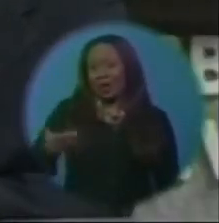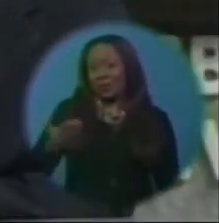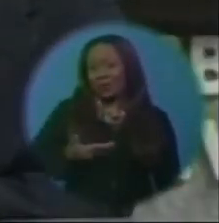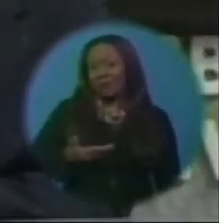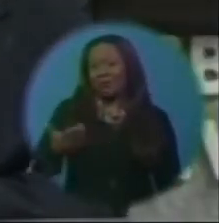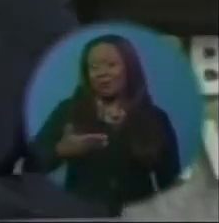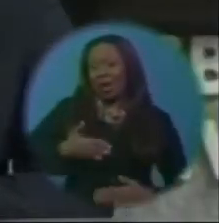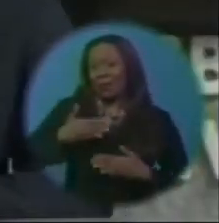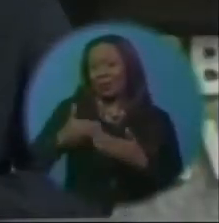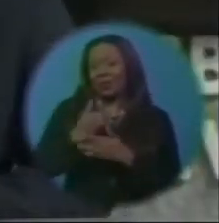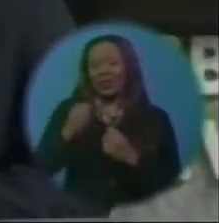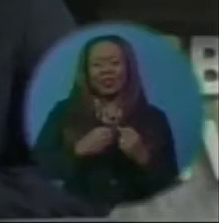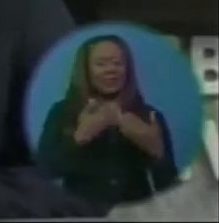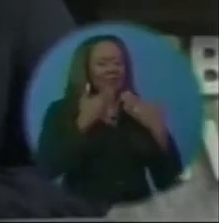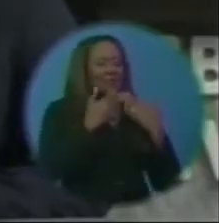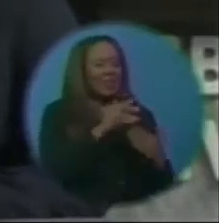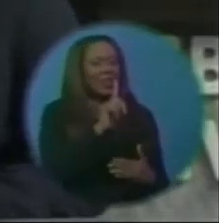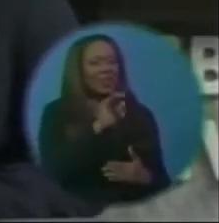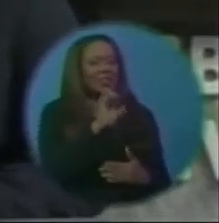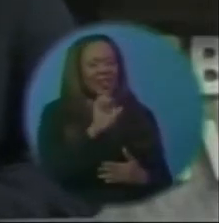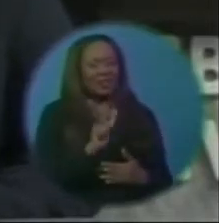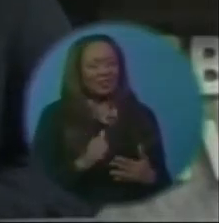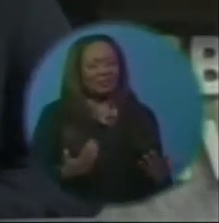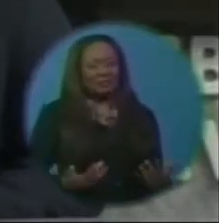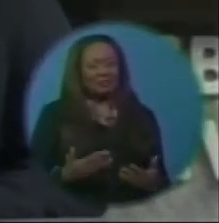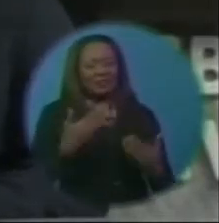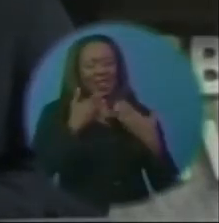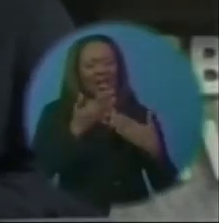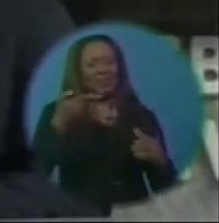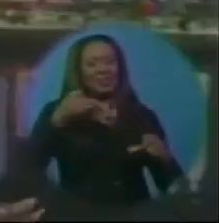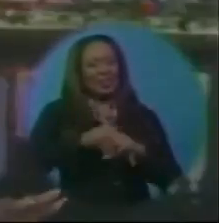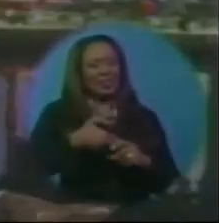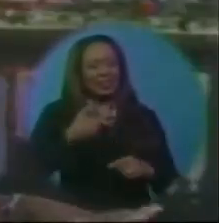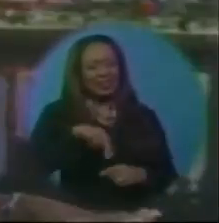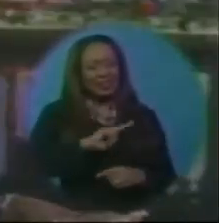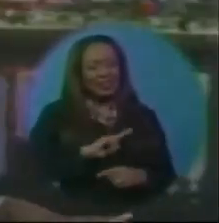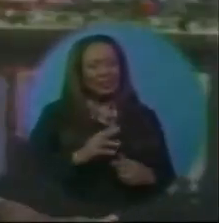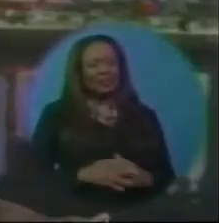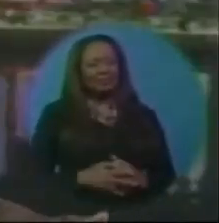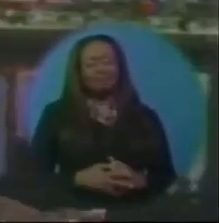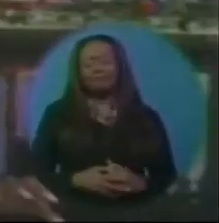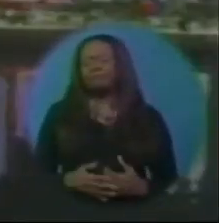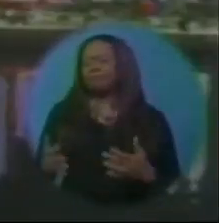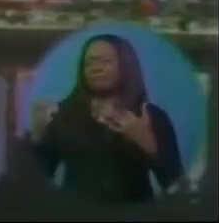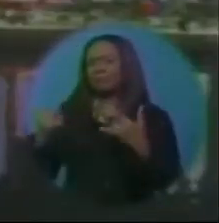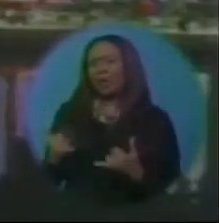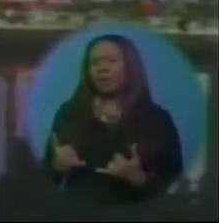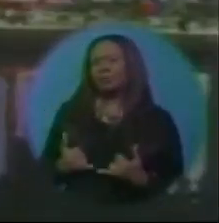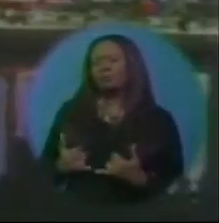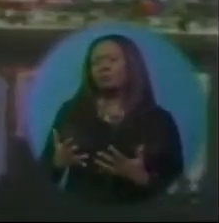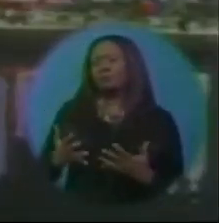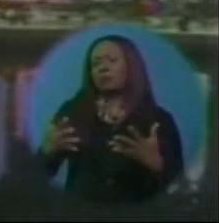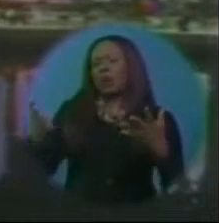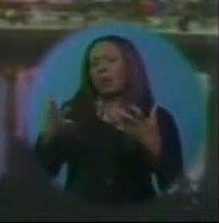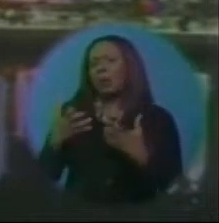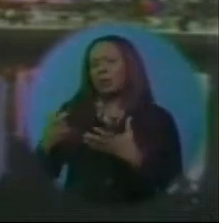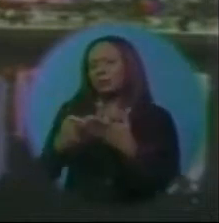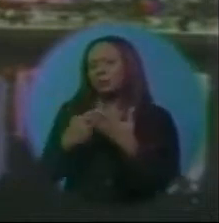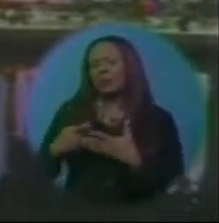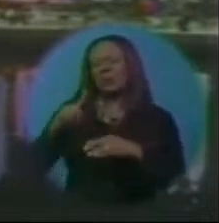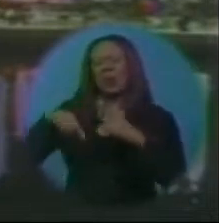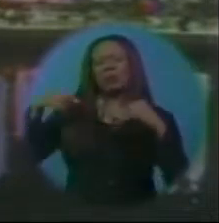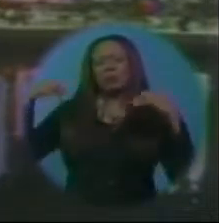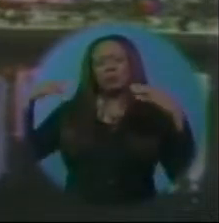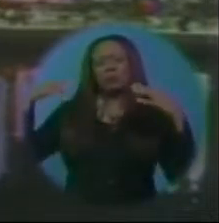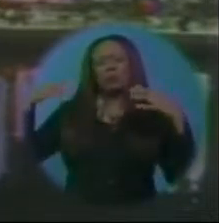first of all. Thank you, Lisa. Happy New Year as well. Thank you, and thanks for joining us. Now, Mr. Halliday, let's start where we ended just now, the outage. Can you tell